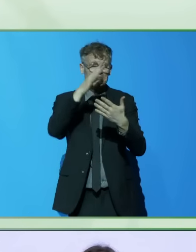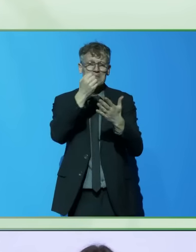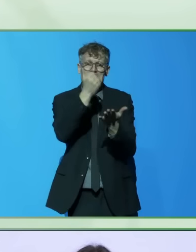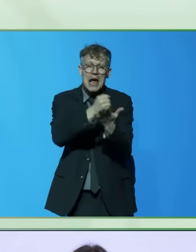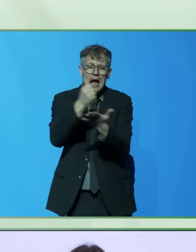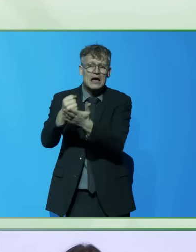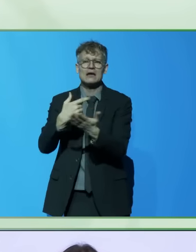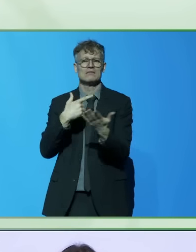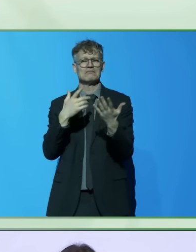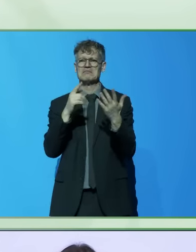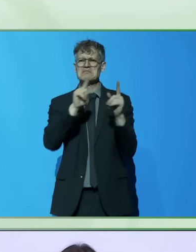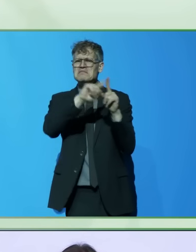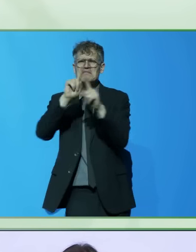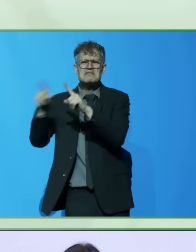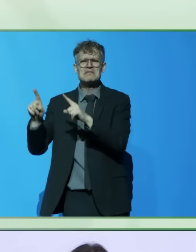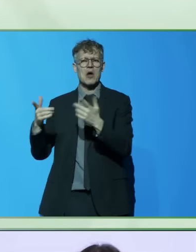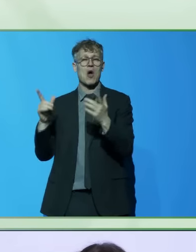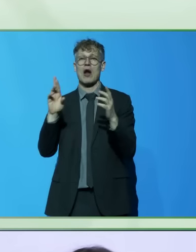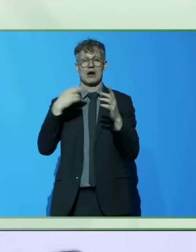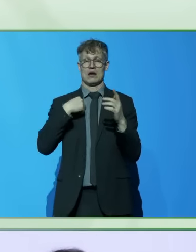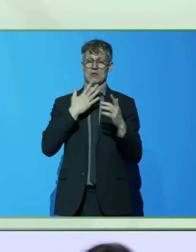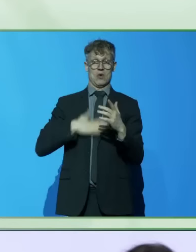getting financial interdependence.